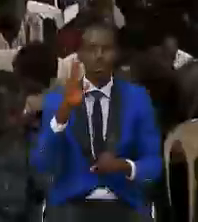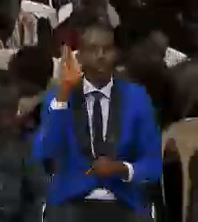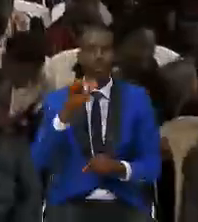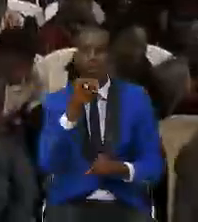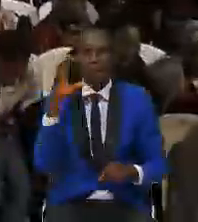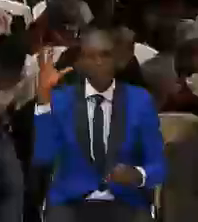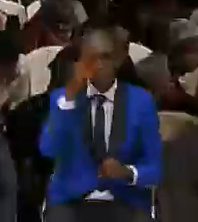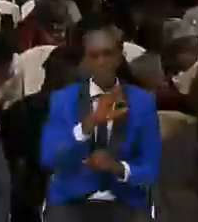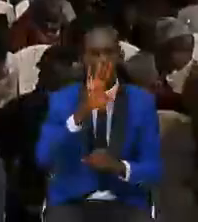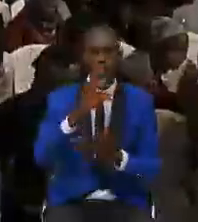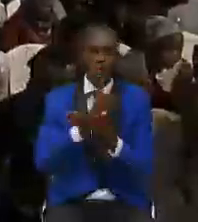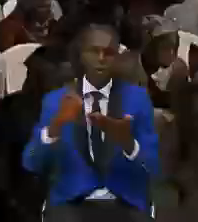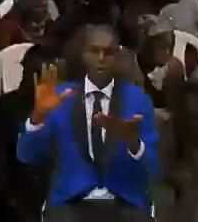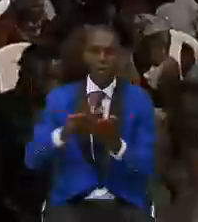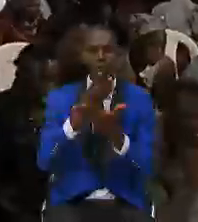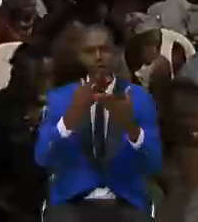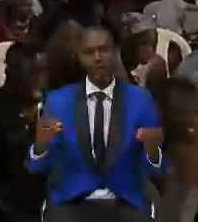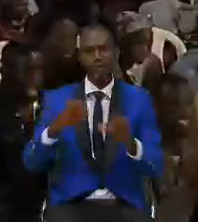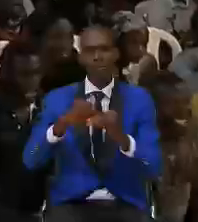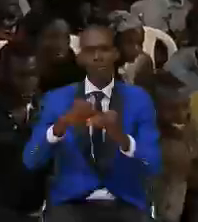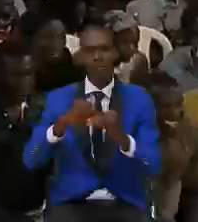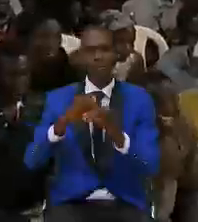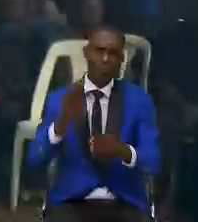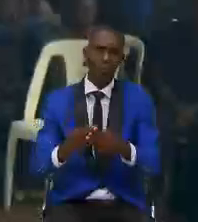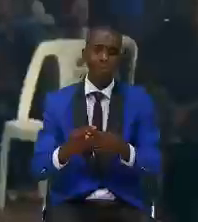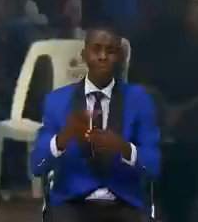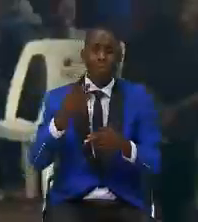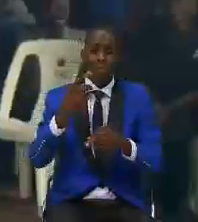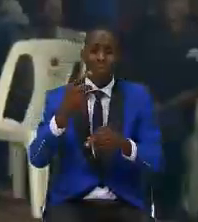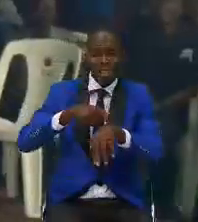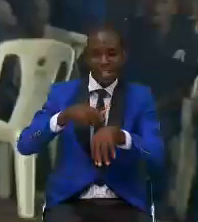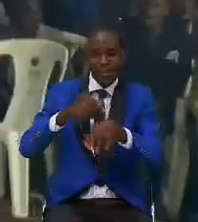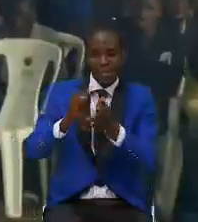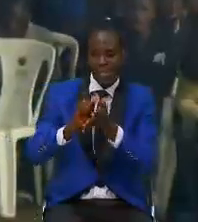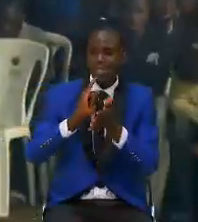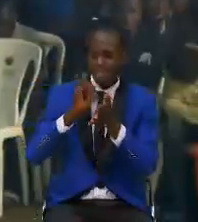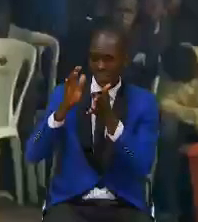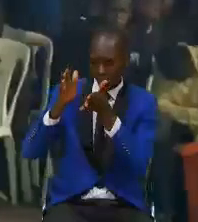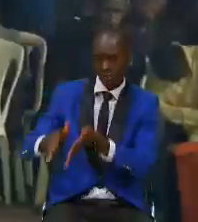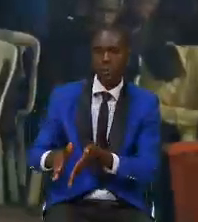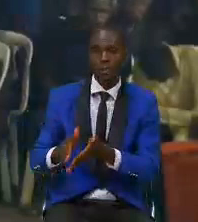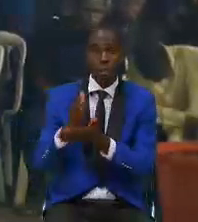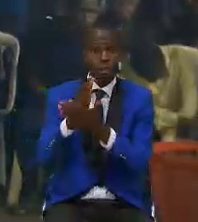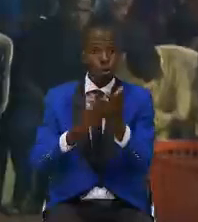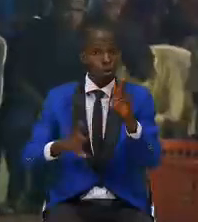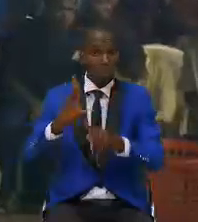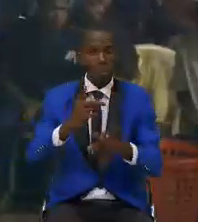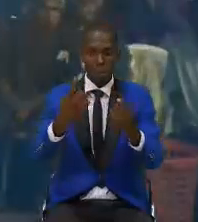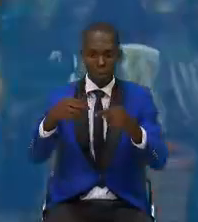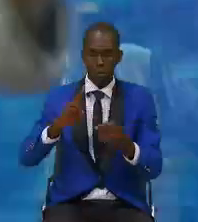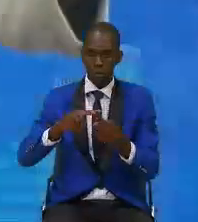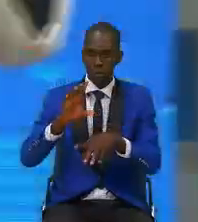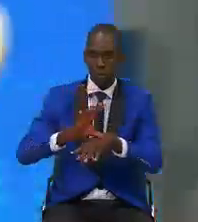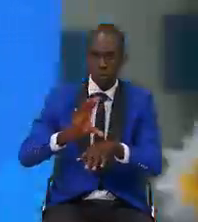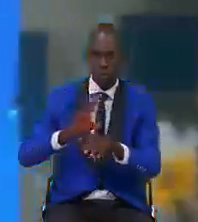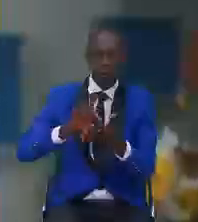salvation. You'll not miss the divine solution in Jesus' name. the time that remains. There are